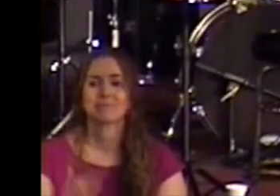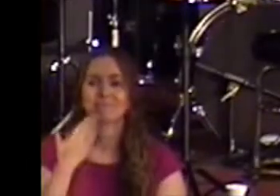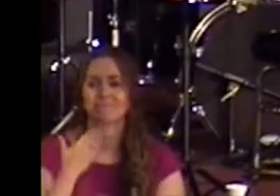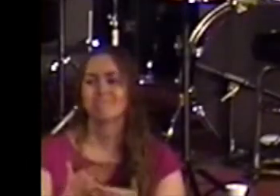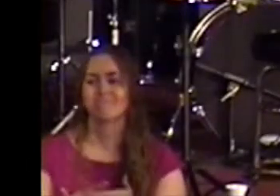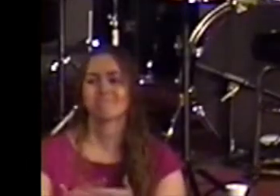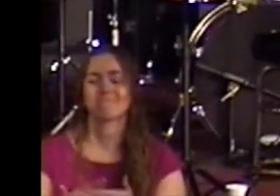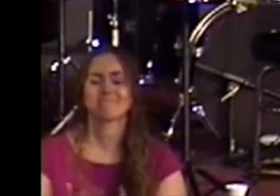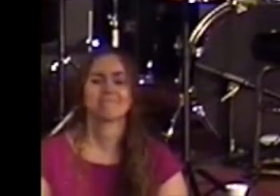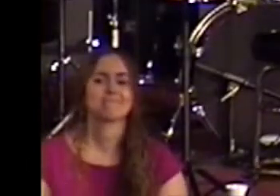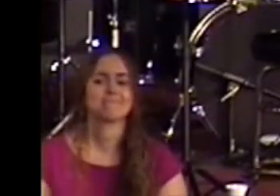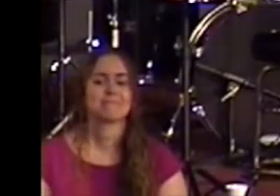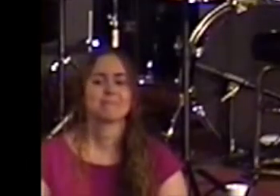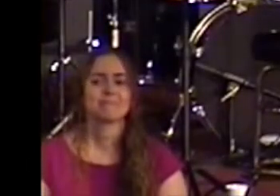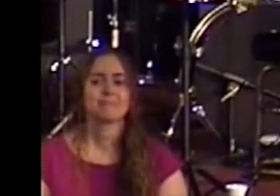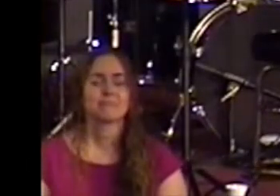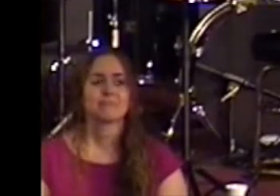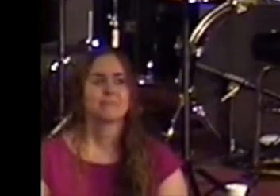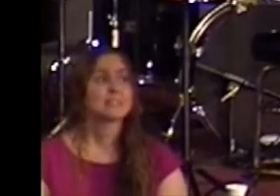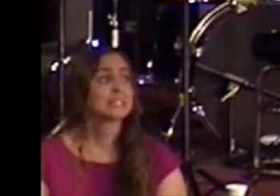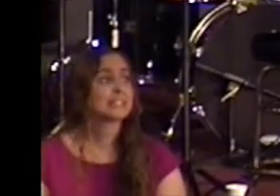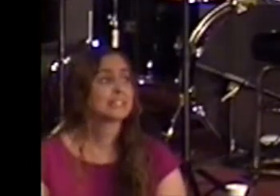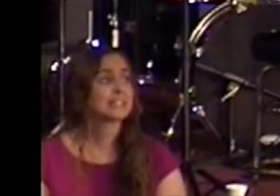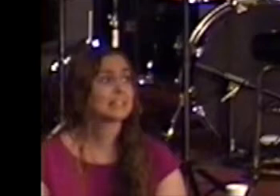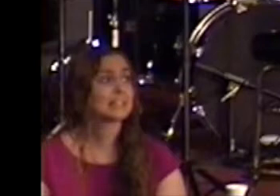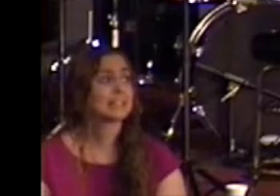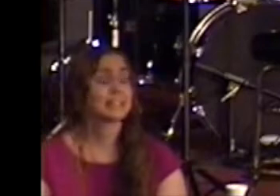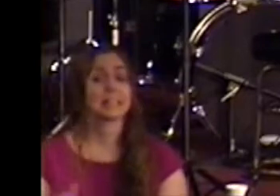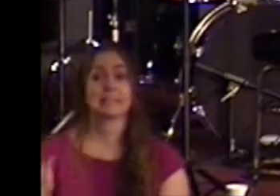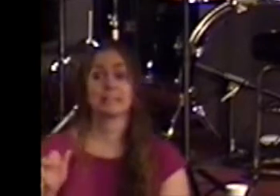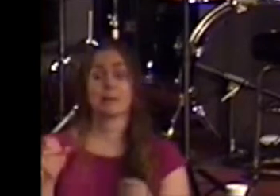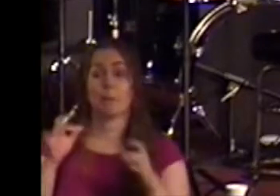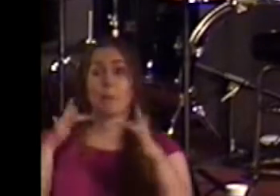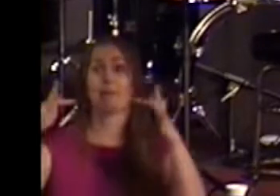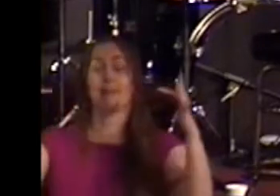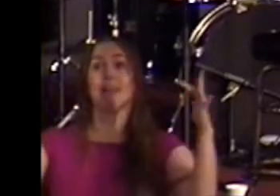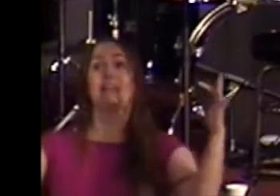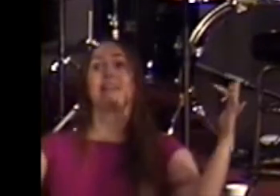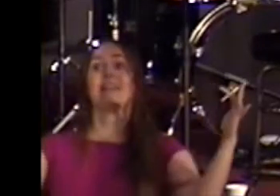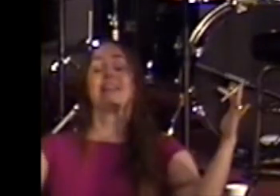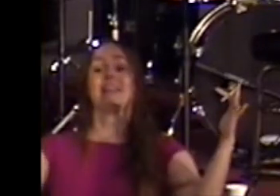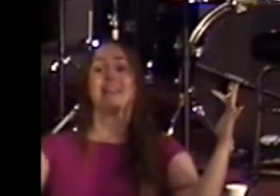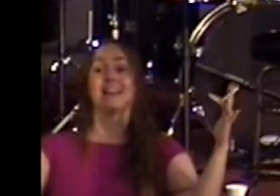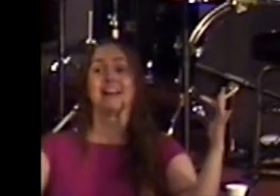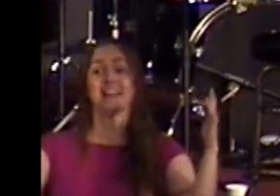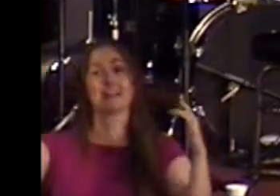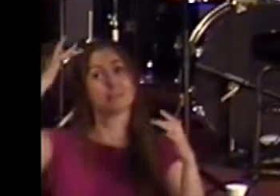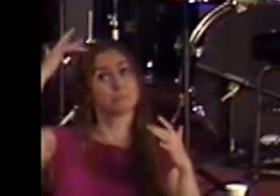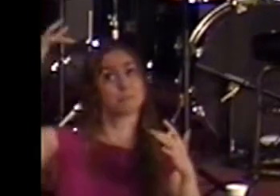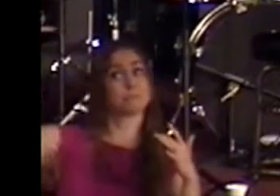Good. It's like there's this like bright light up here. Do you see it off my forehead?